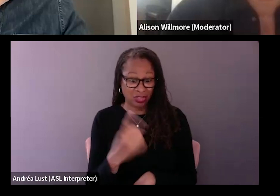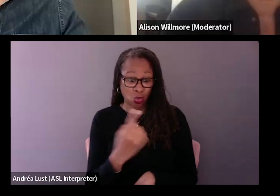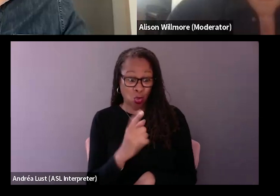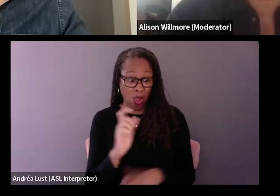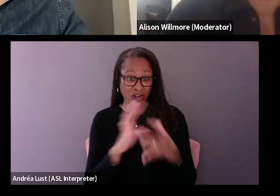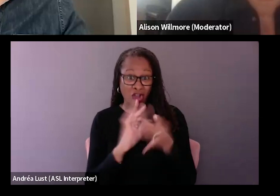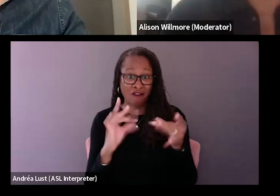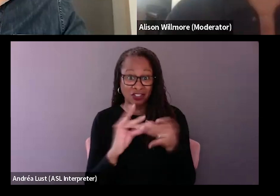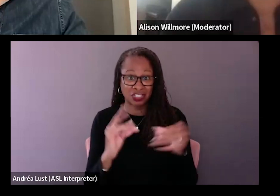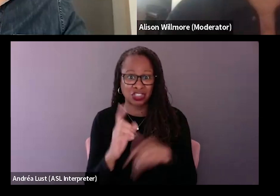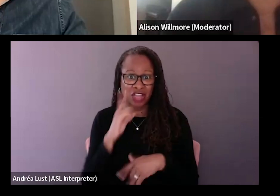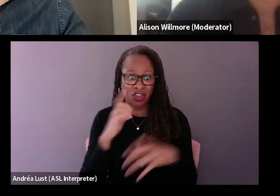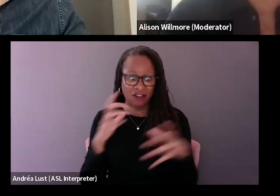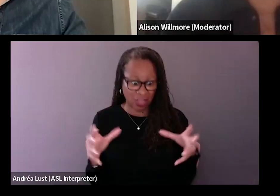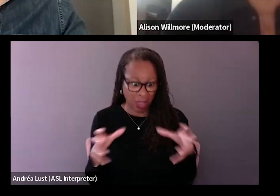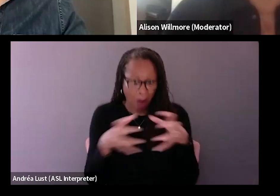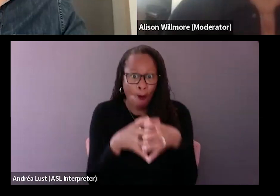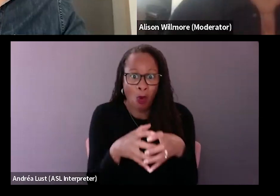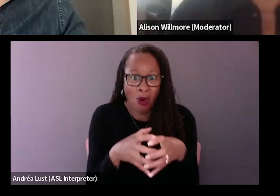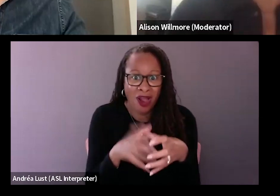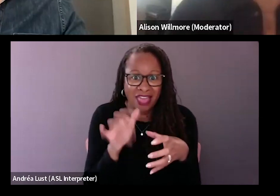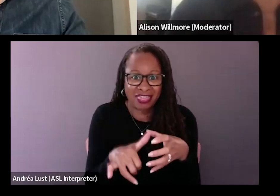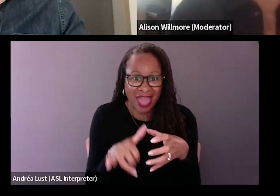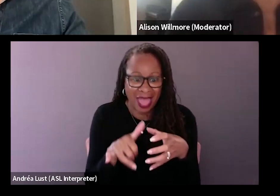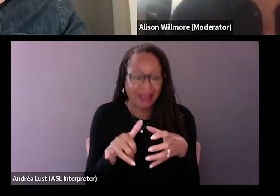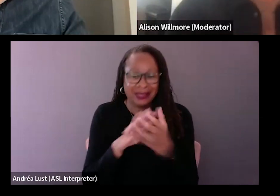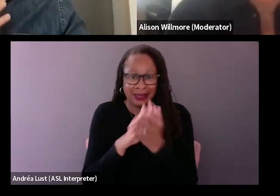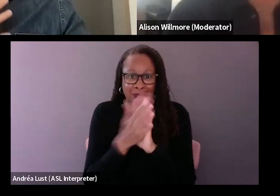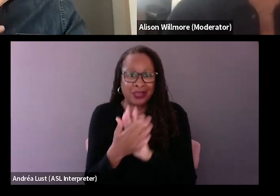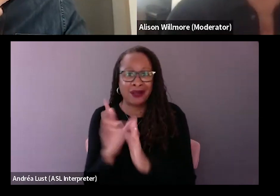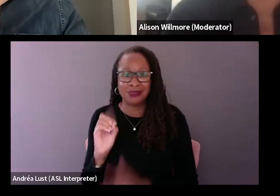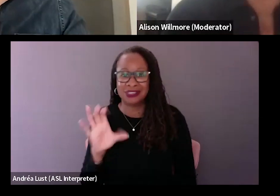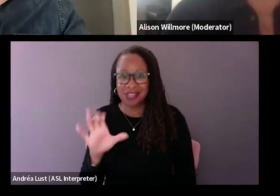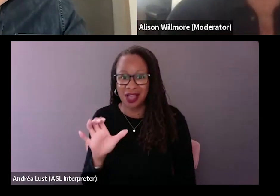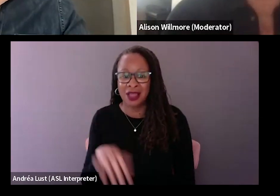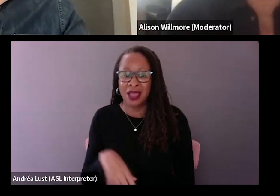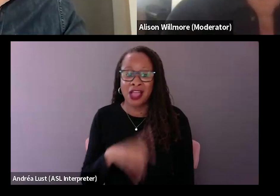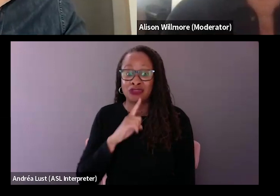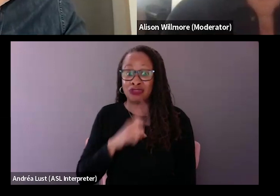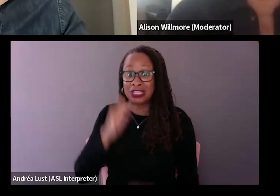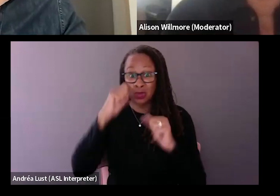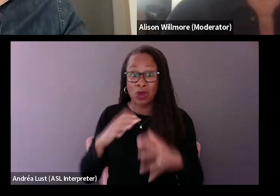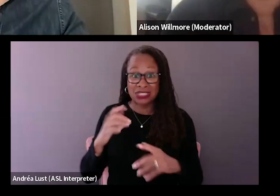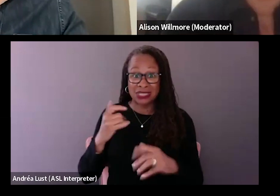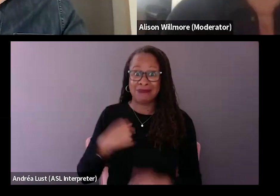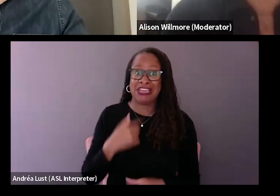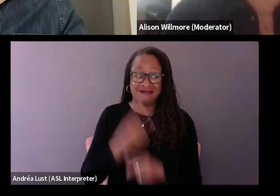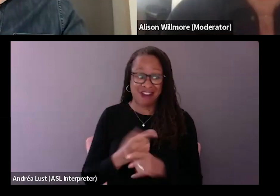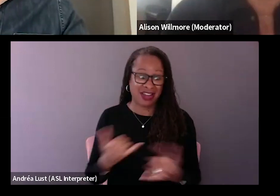conversation up into a documentary film. It's surprising me right now, so I know